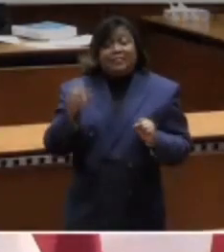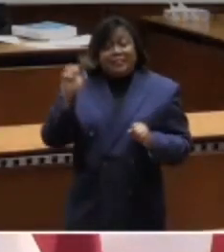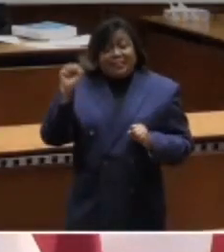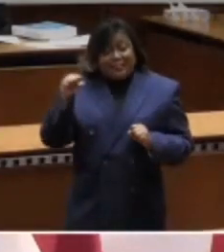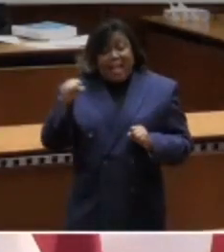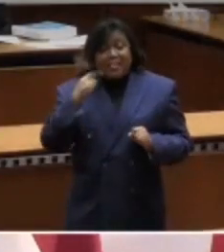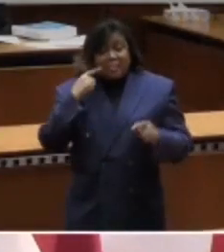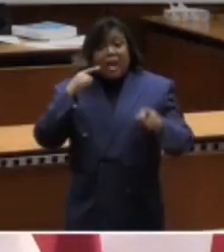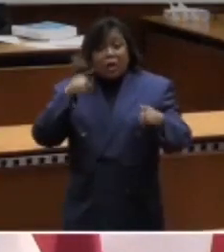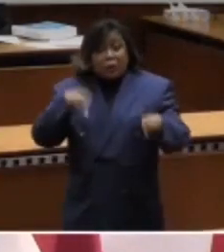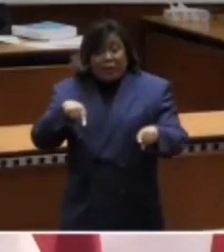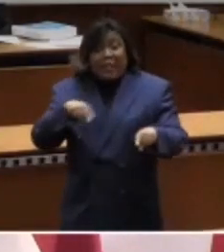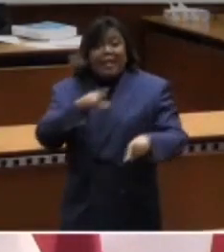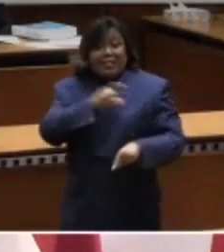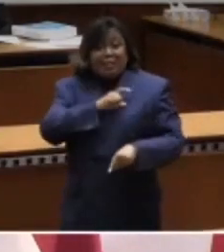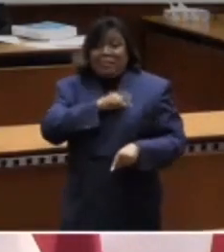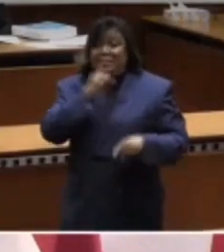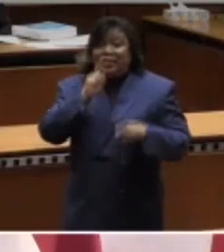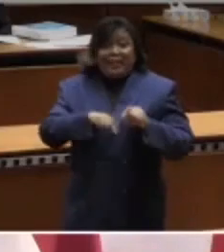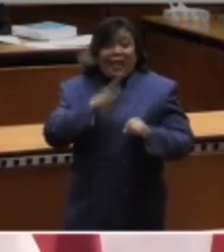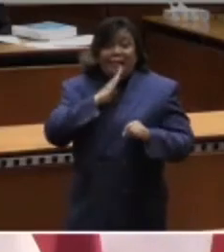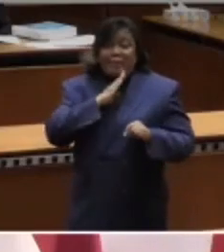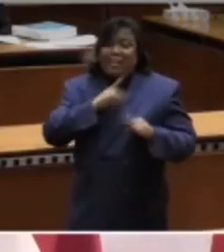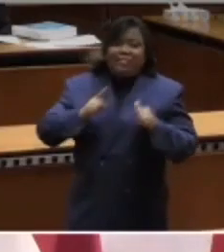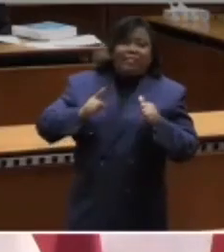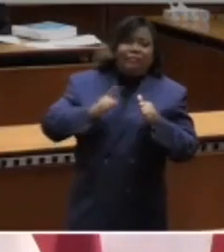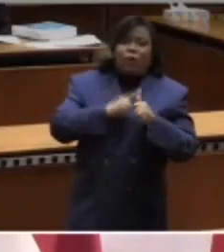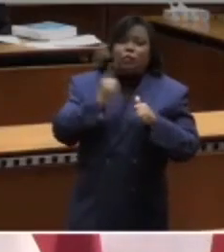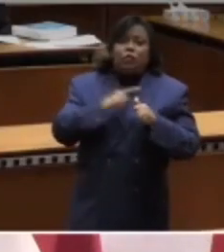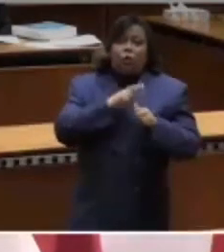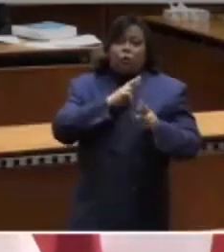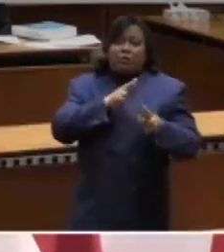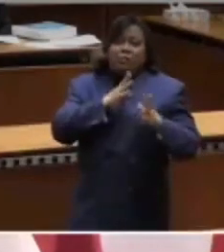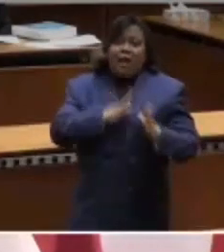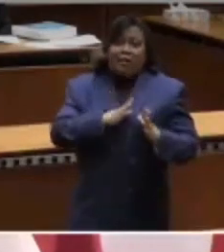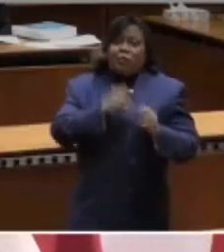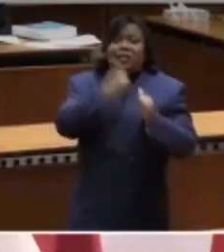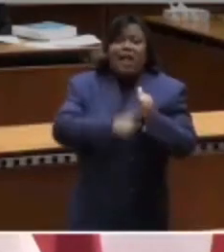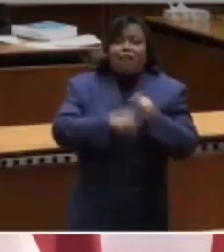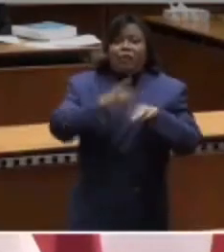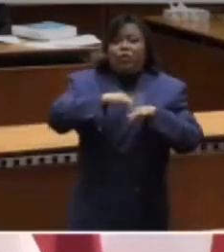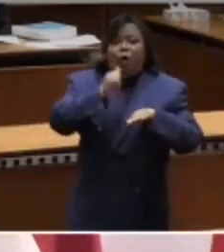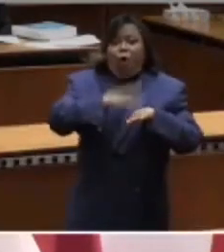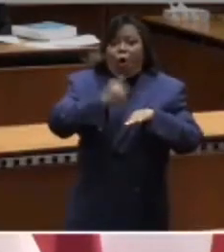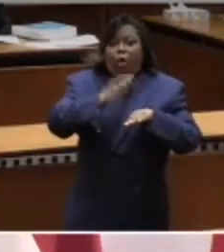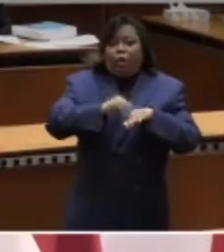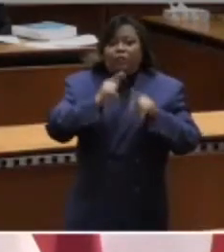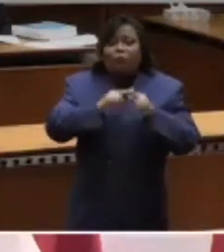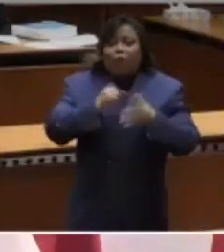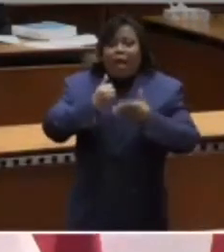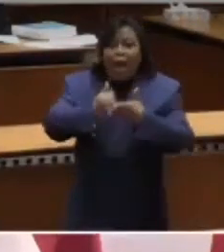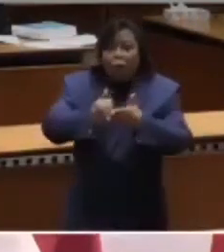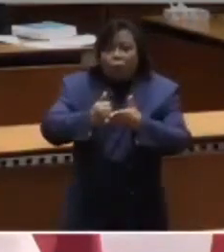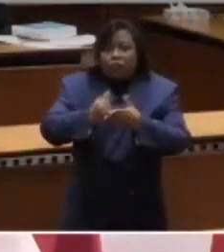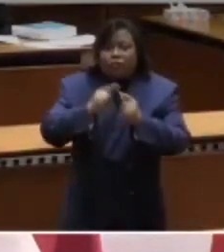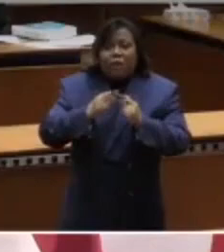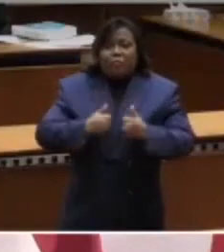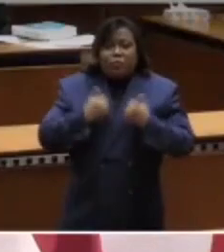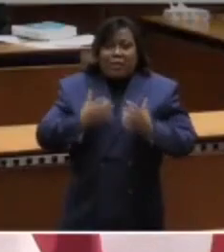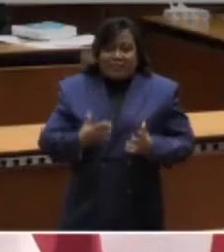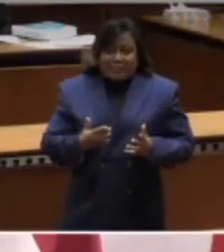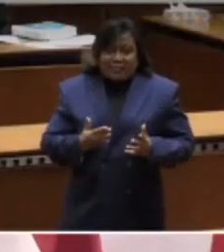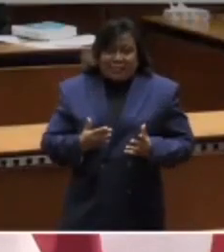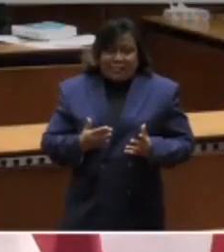Yes, agreed that the police cannot be the first and only responders on every call for help from our